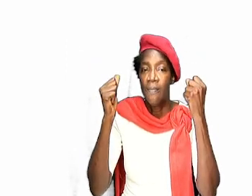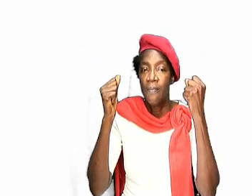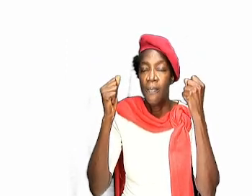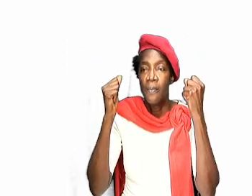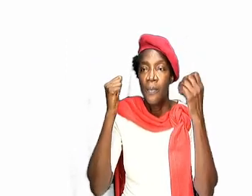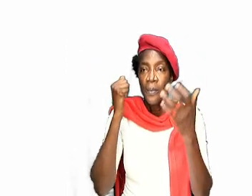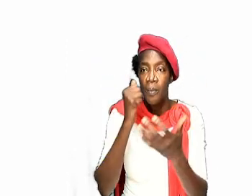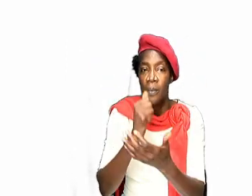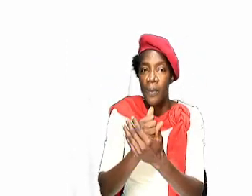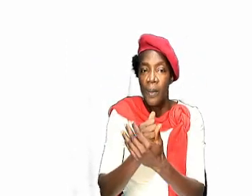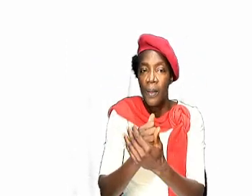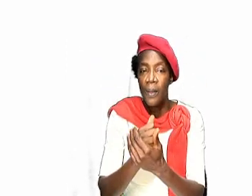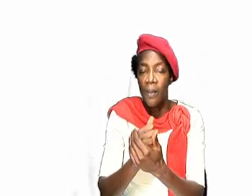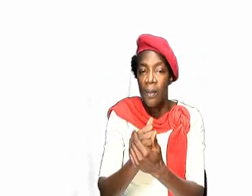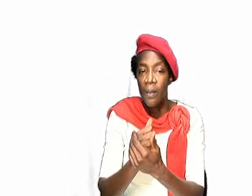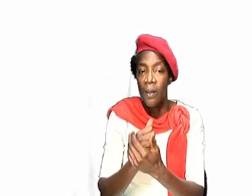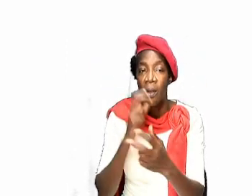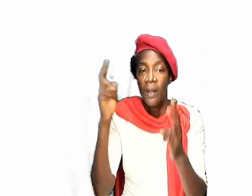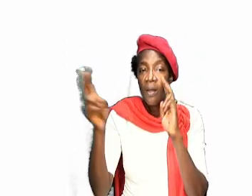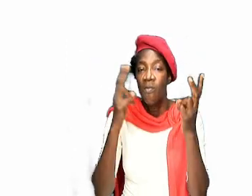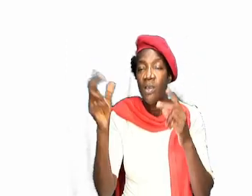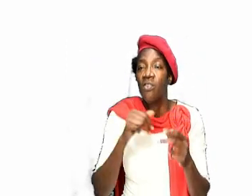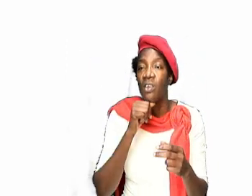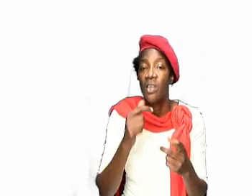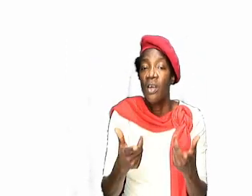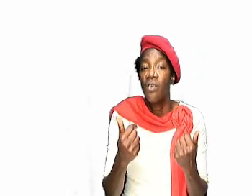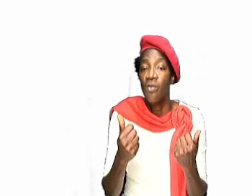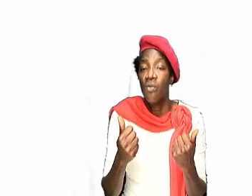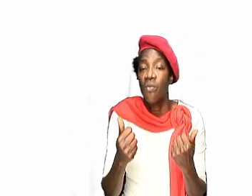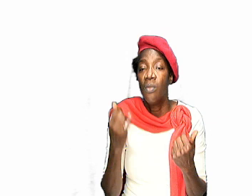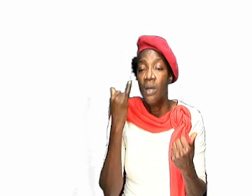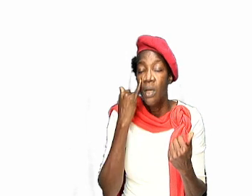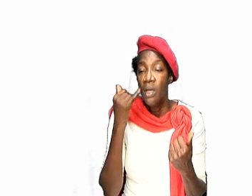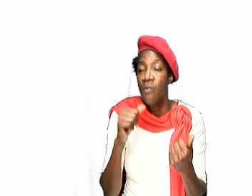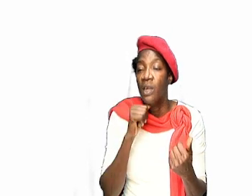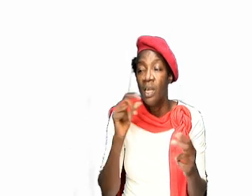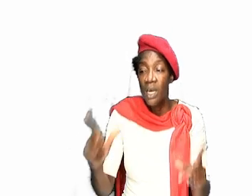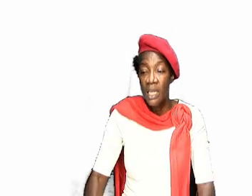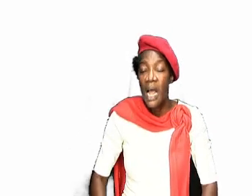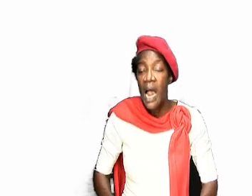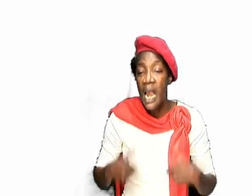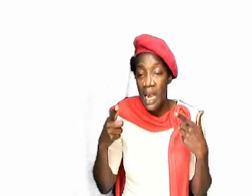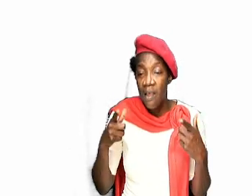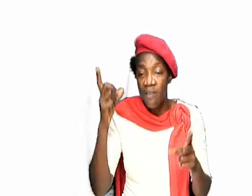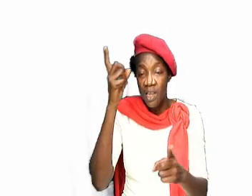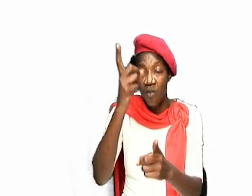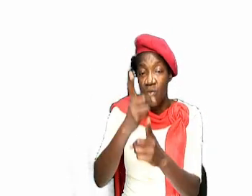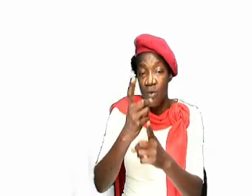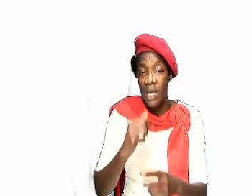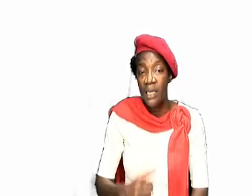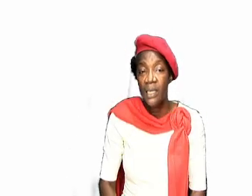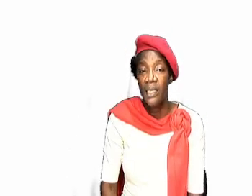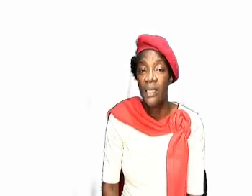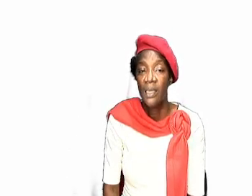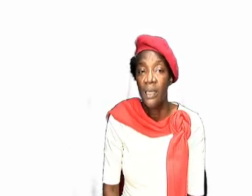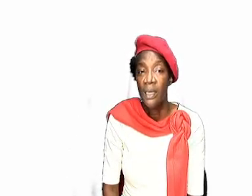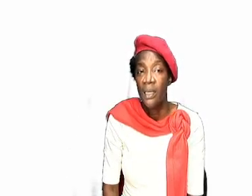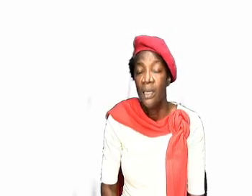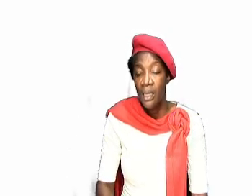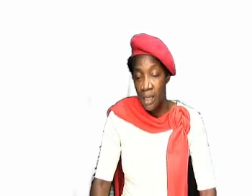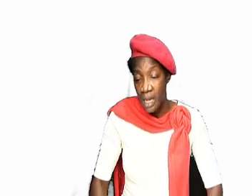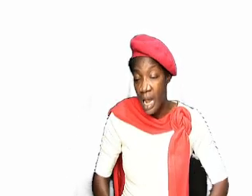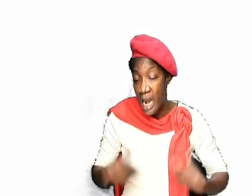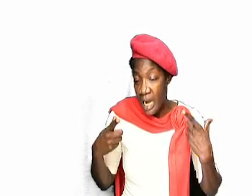Amen. So somebody, victory will not come if we are not living right. When we live right,